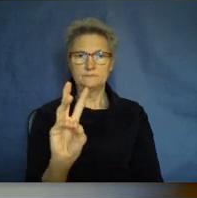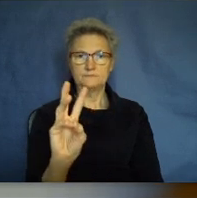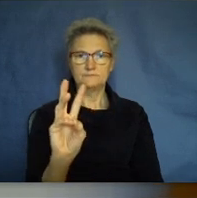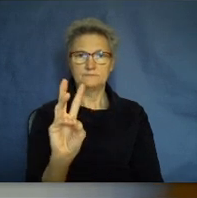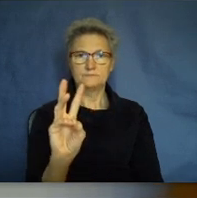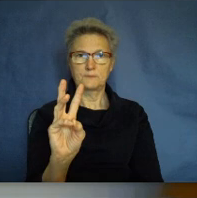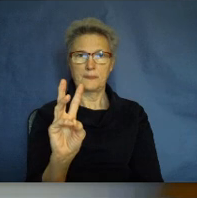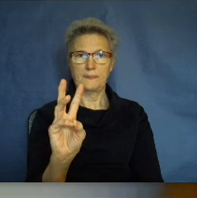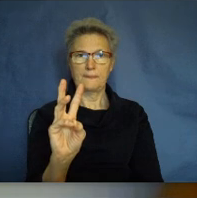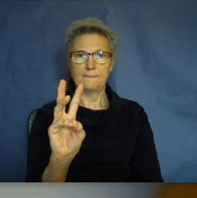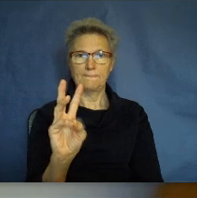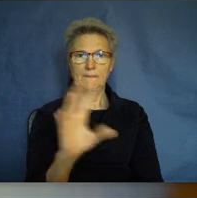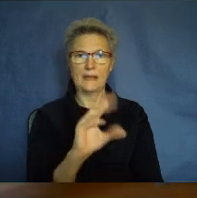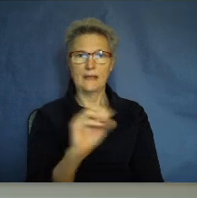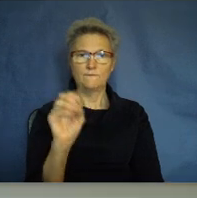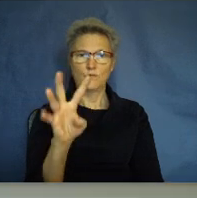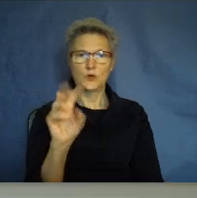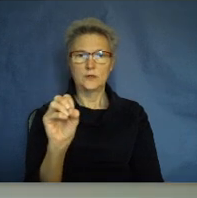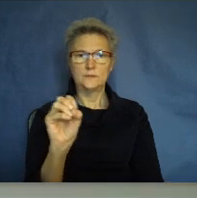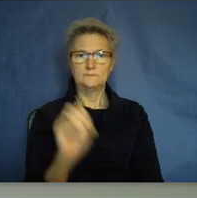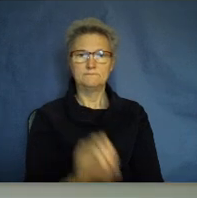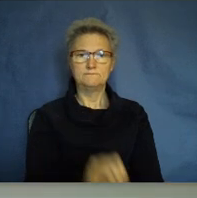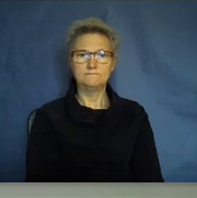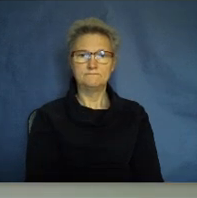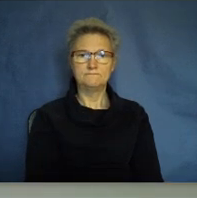36, and 40.